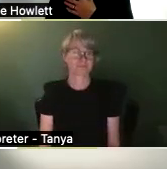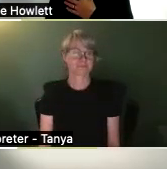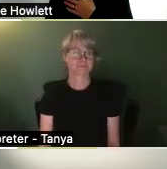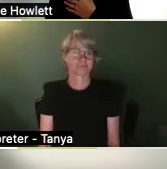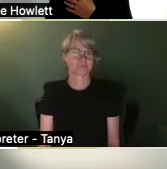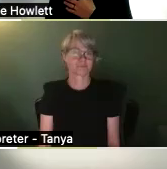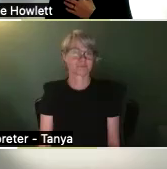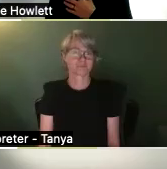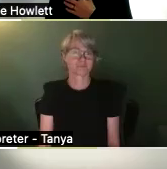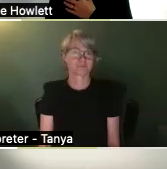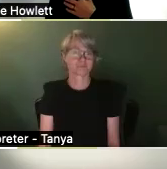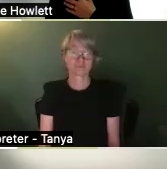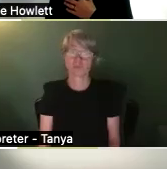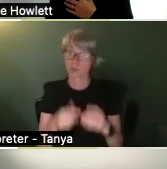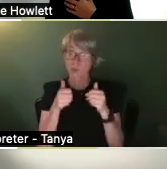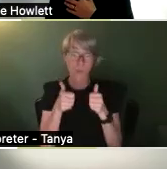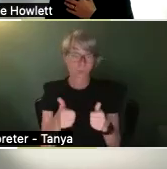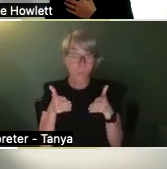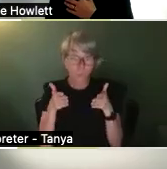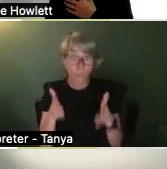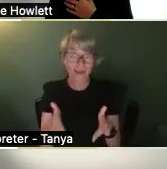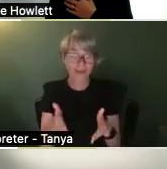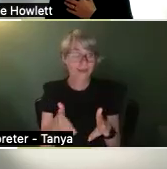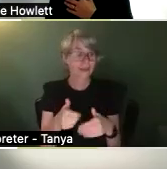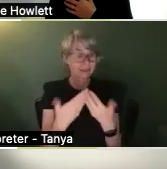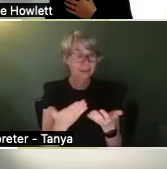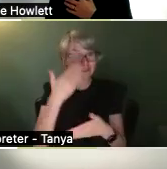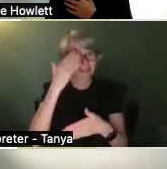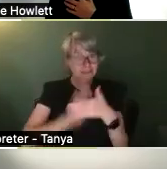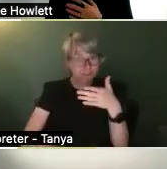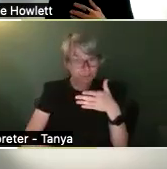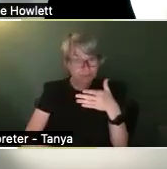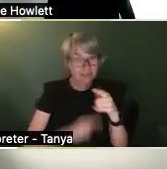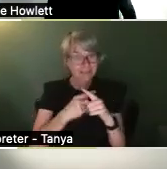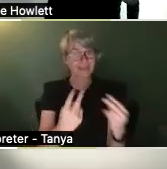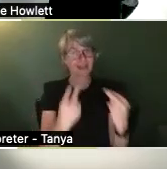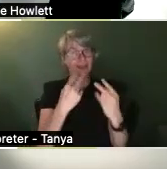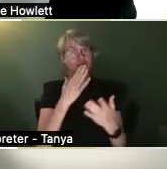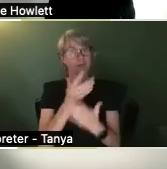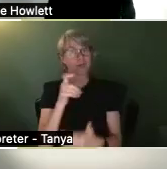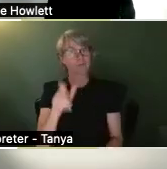It is such a great way to share experience and show what inclusion looks like.